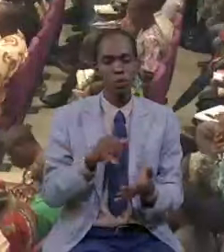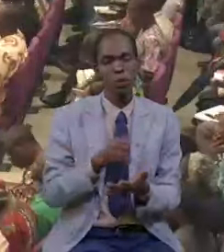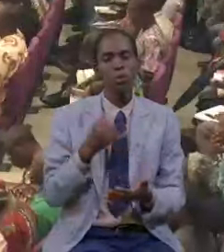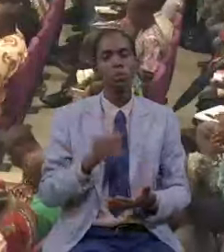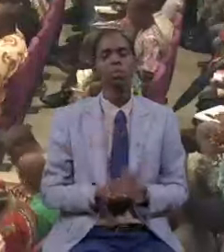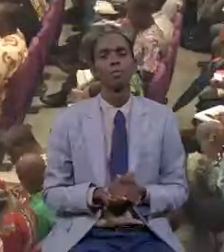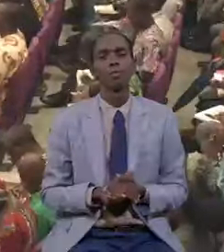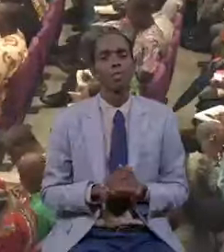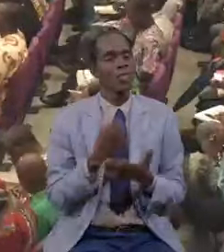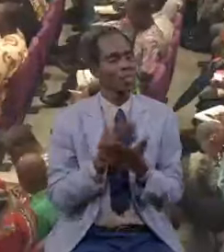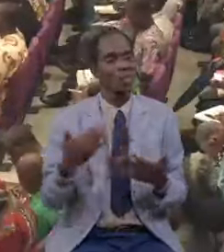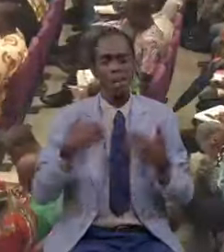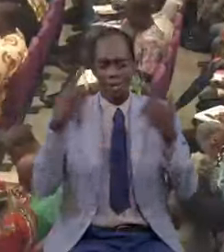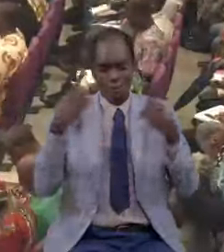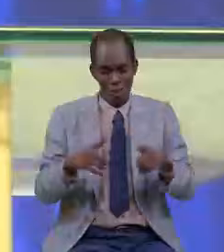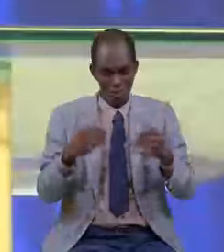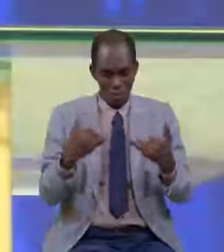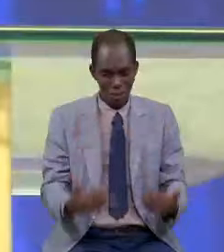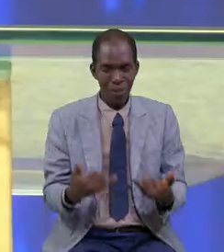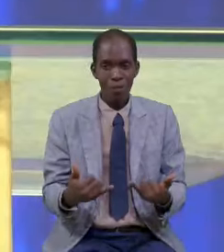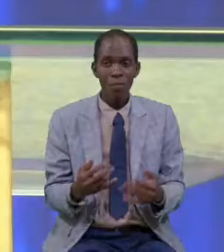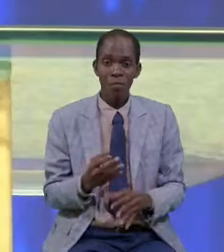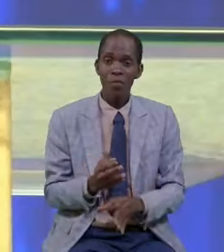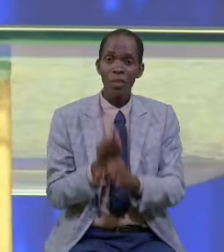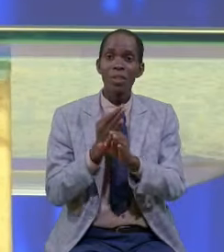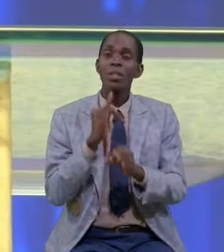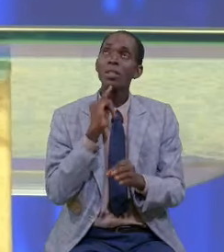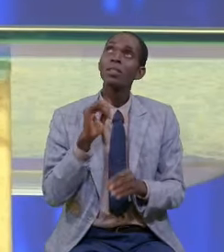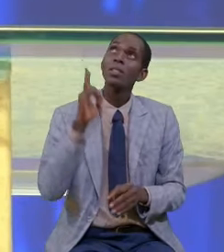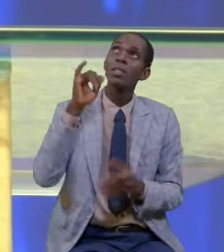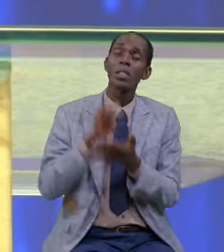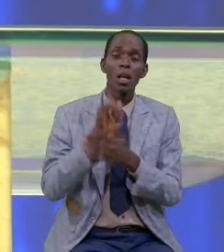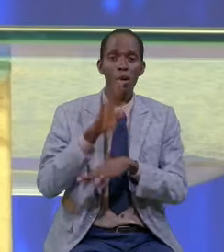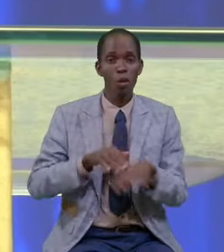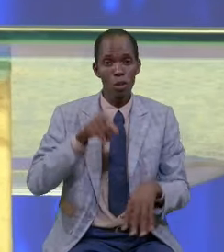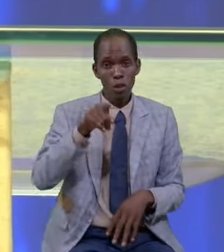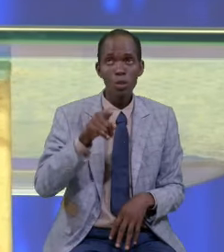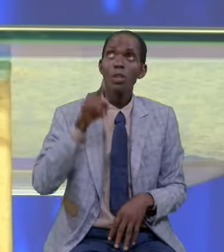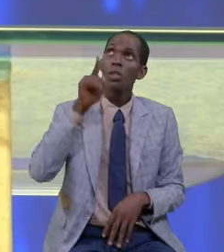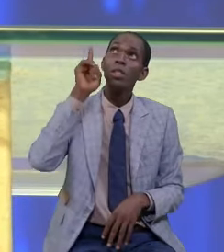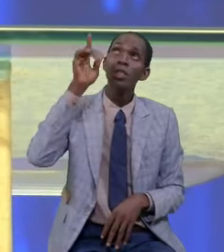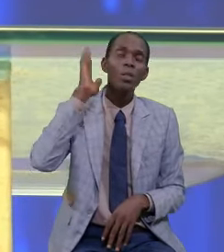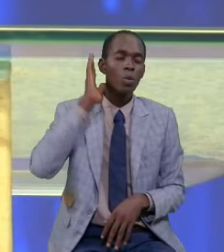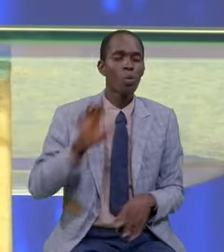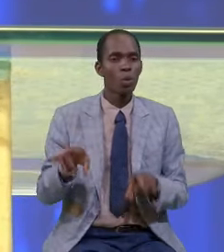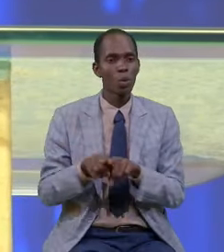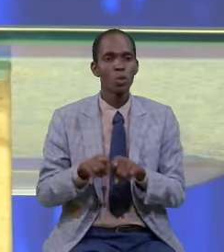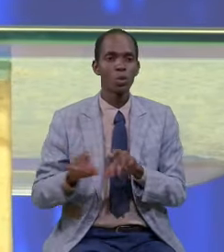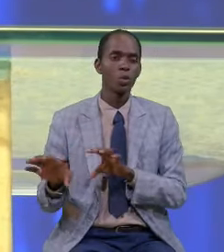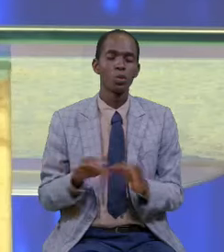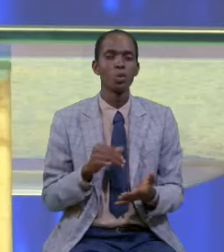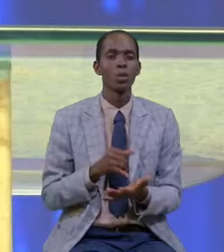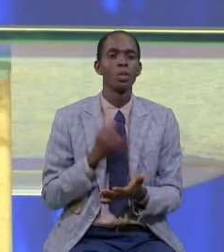Something has happened already. Faithfully, see that calleth you. He also will do it.